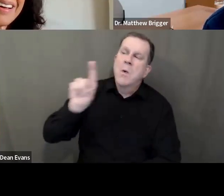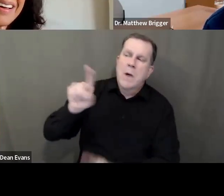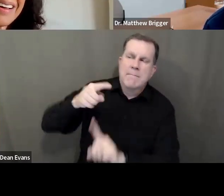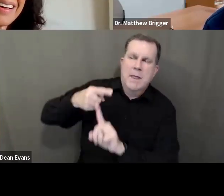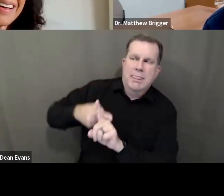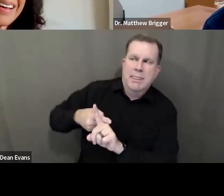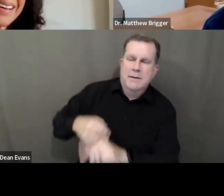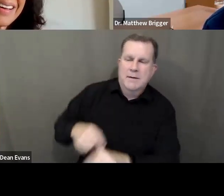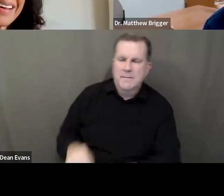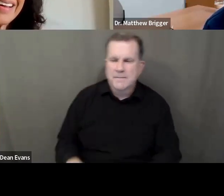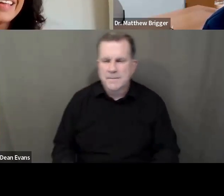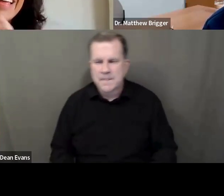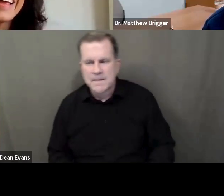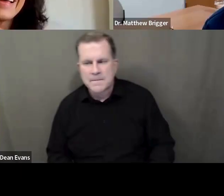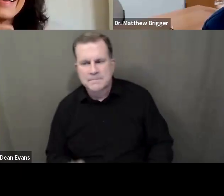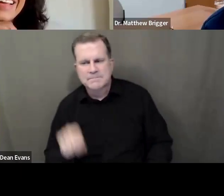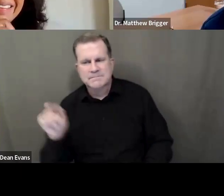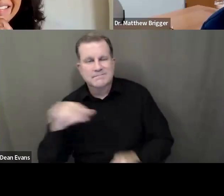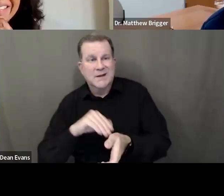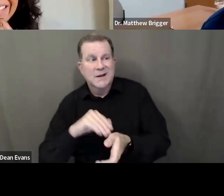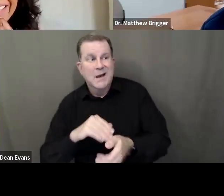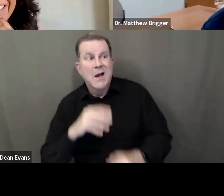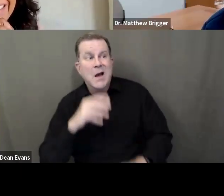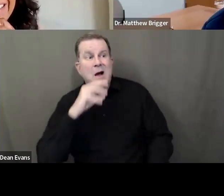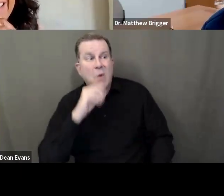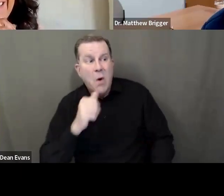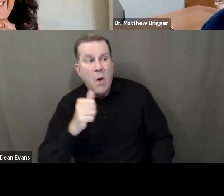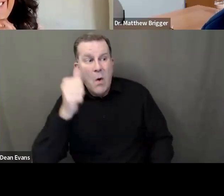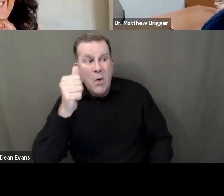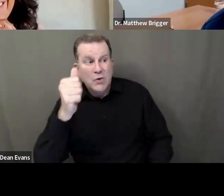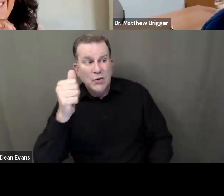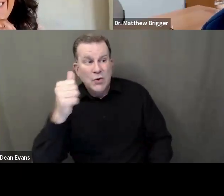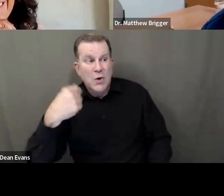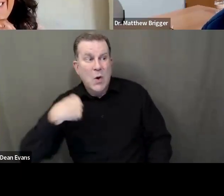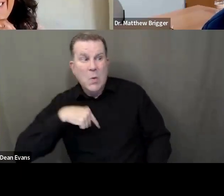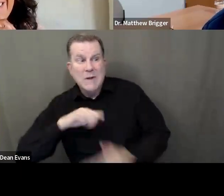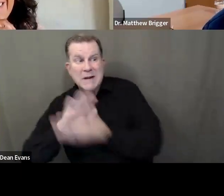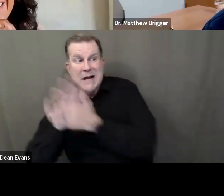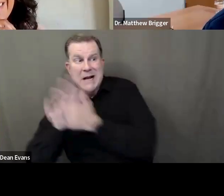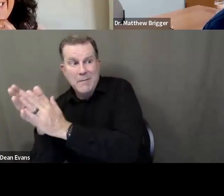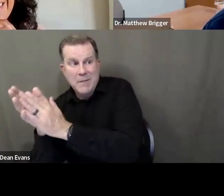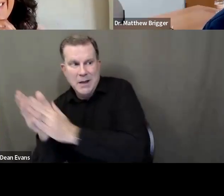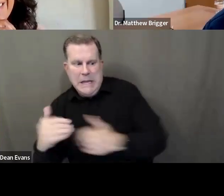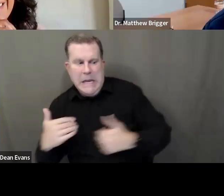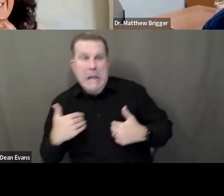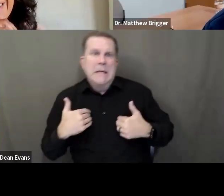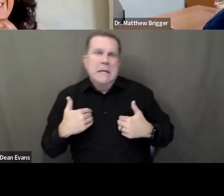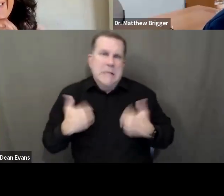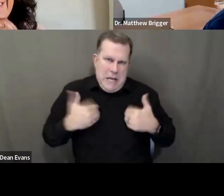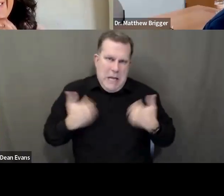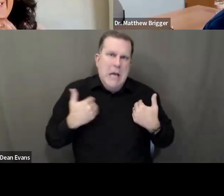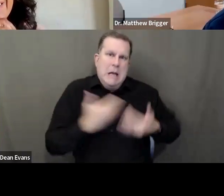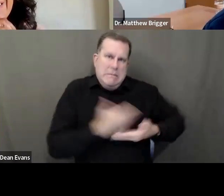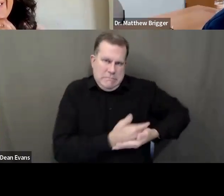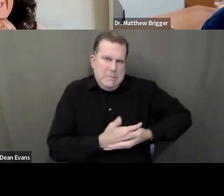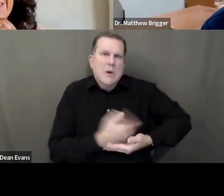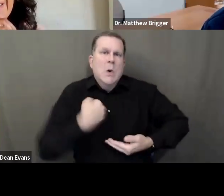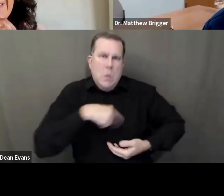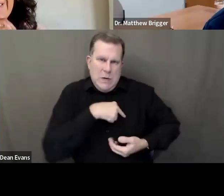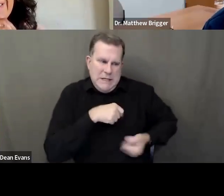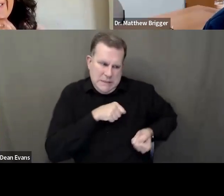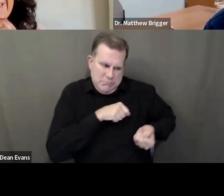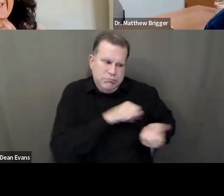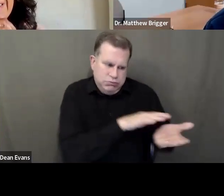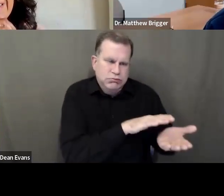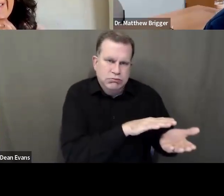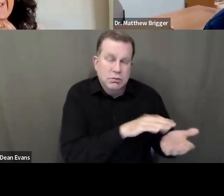I would say it seems that the older we get, the younger we get, because things that we wouldn't do maybe a couple of years ago, as